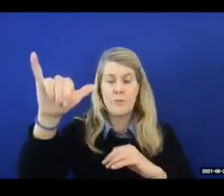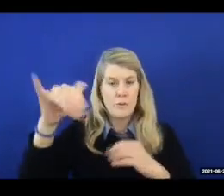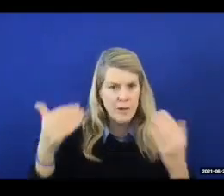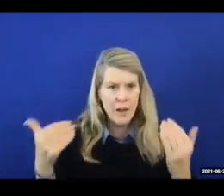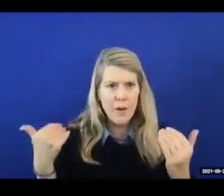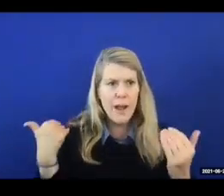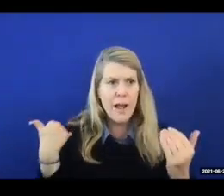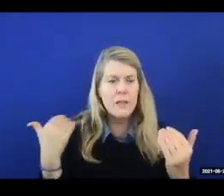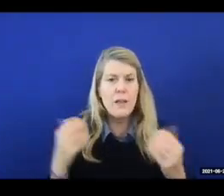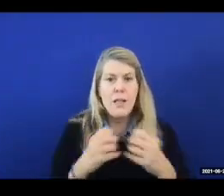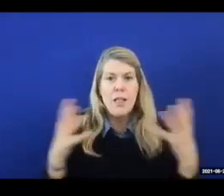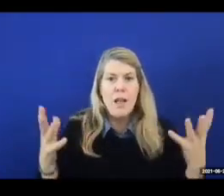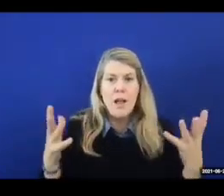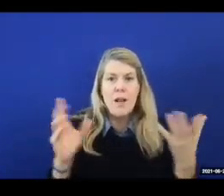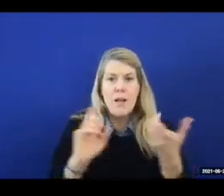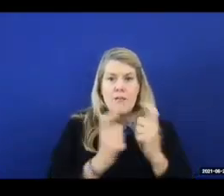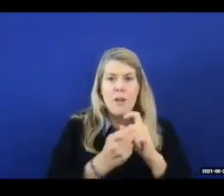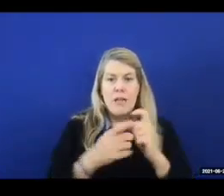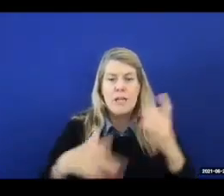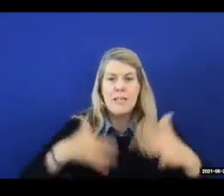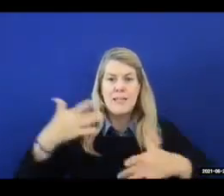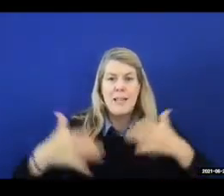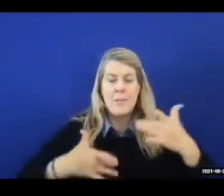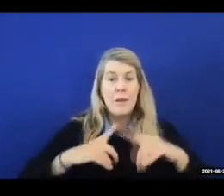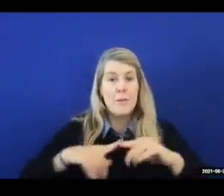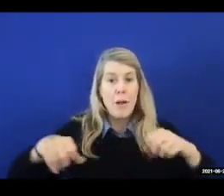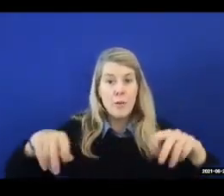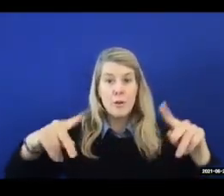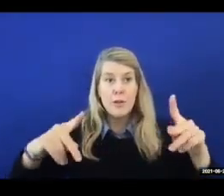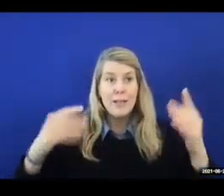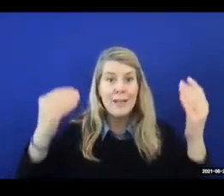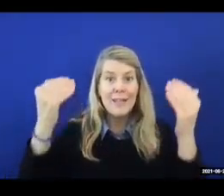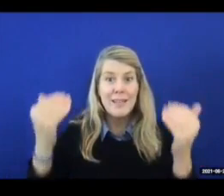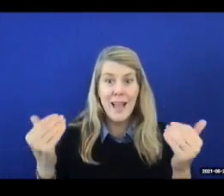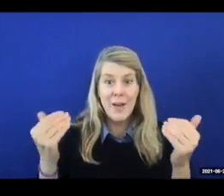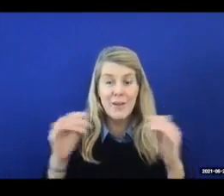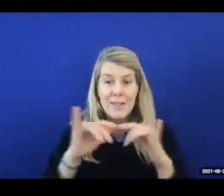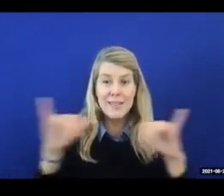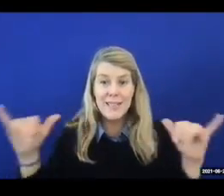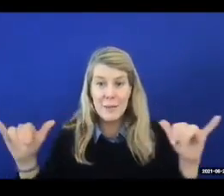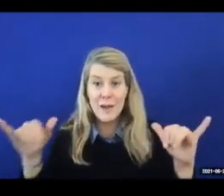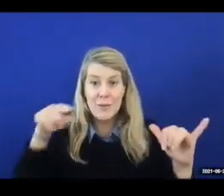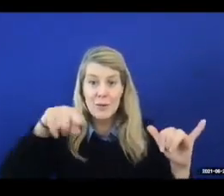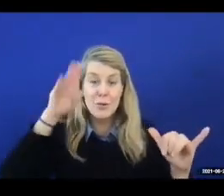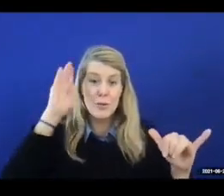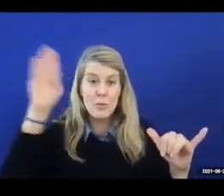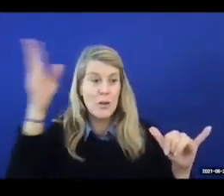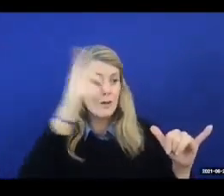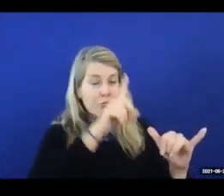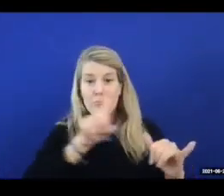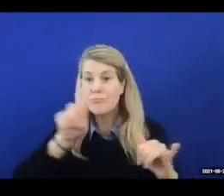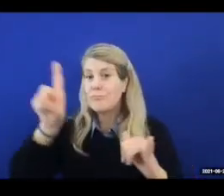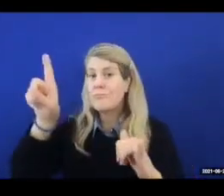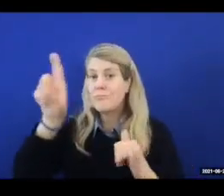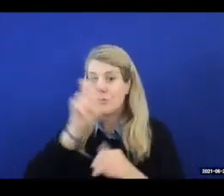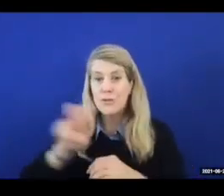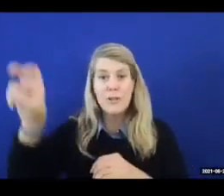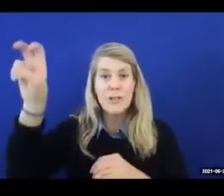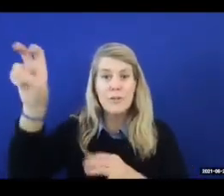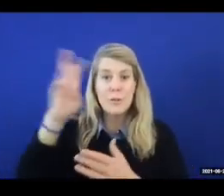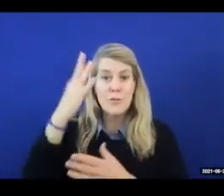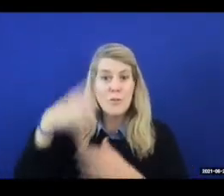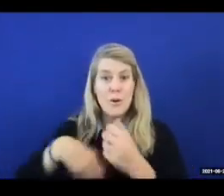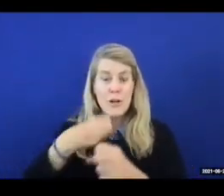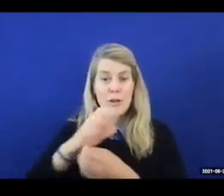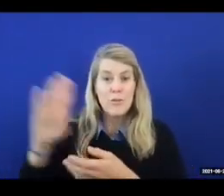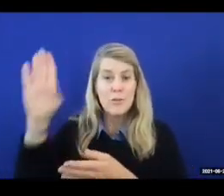charged with change and excitement and opportunity just at the moment you will venture on to new transfer institutions,